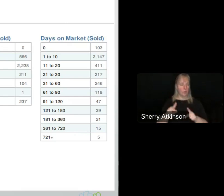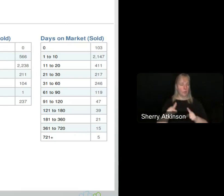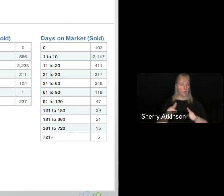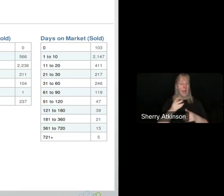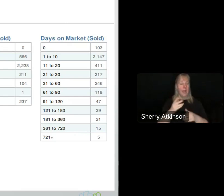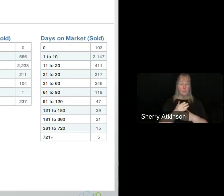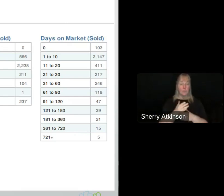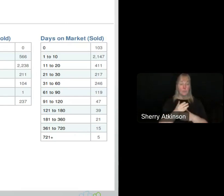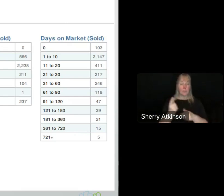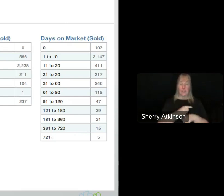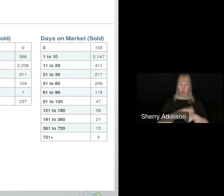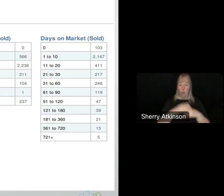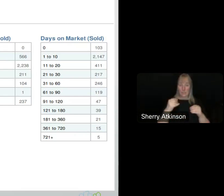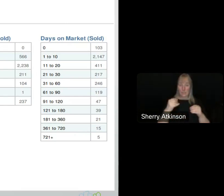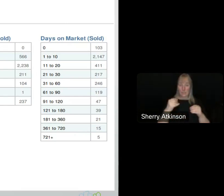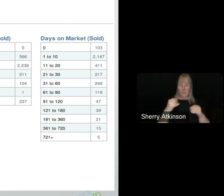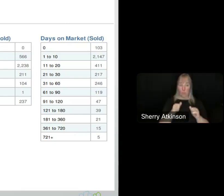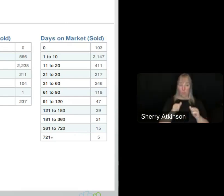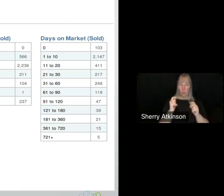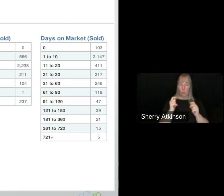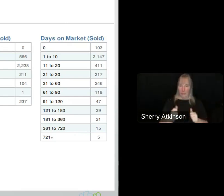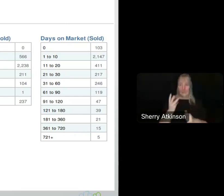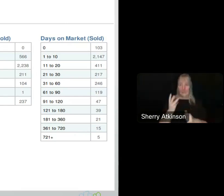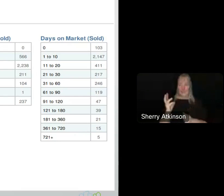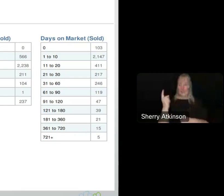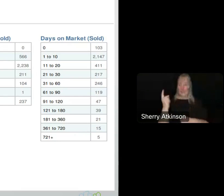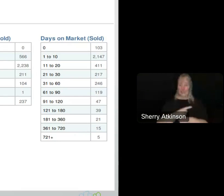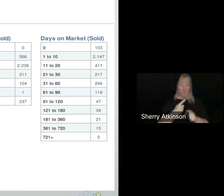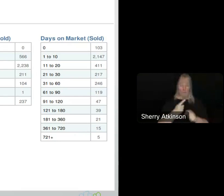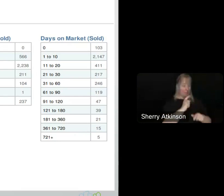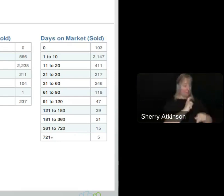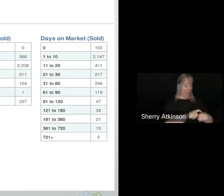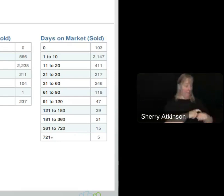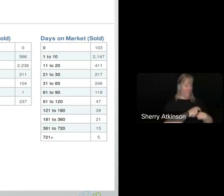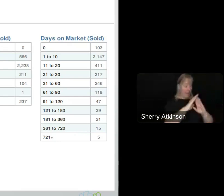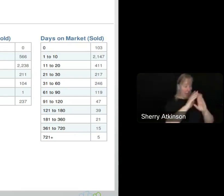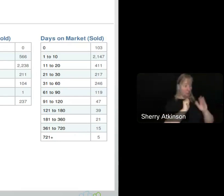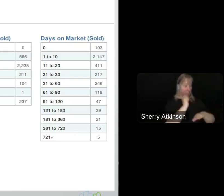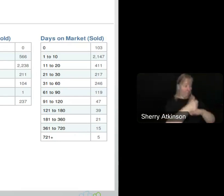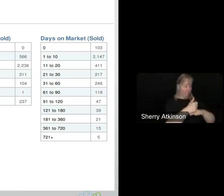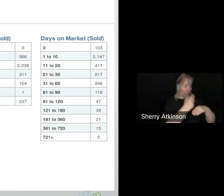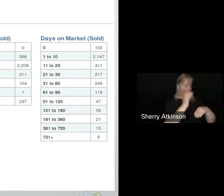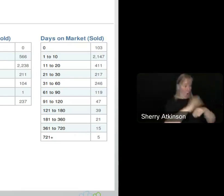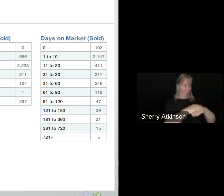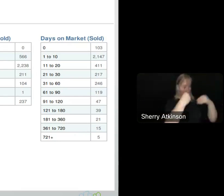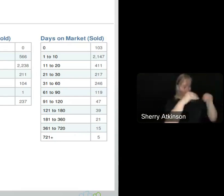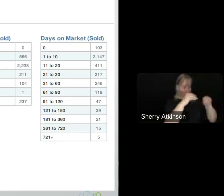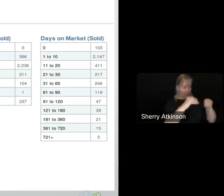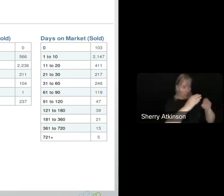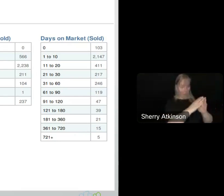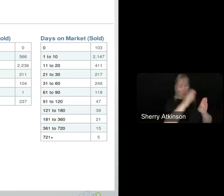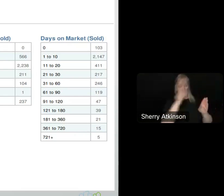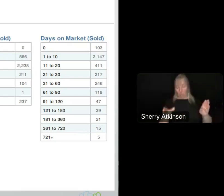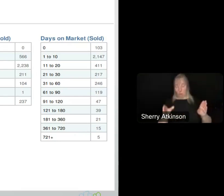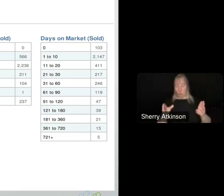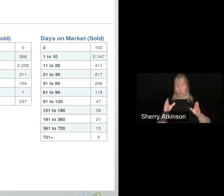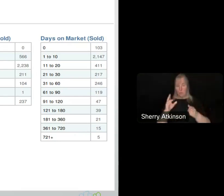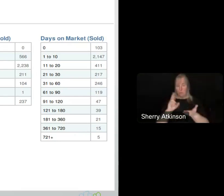brisk, 16 days from the time a house goes on the market to is actually going to contract to be sold,